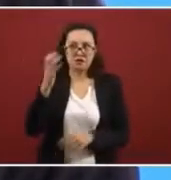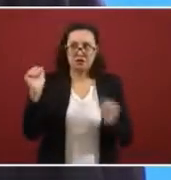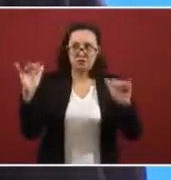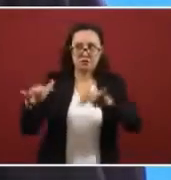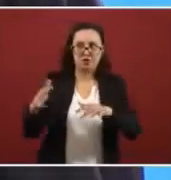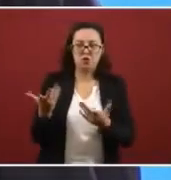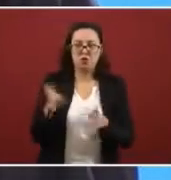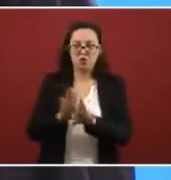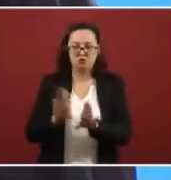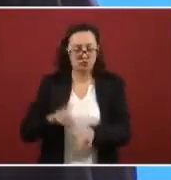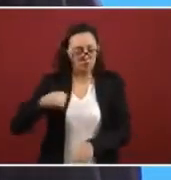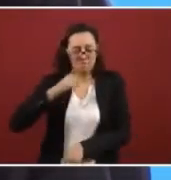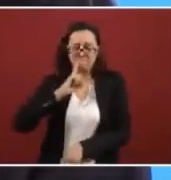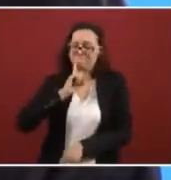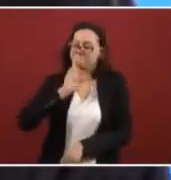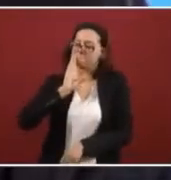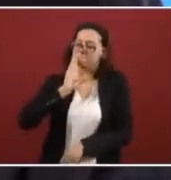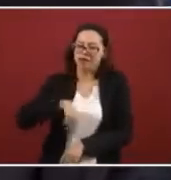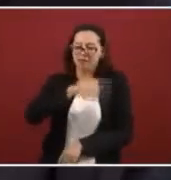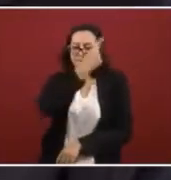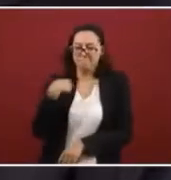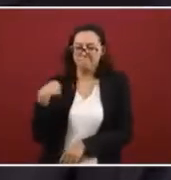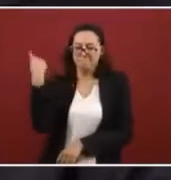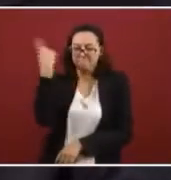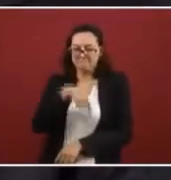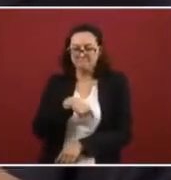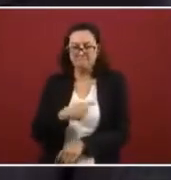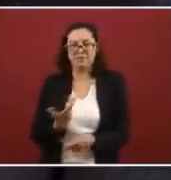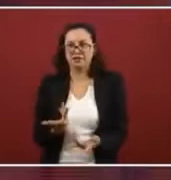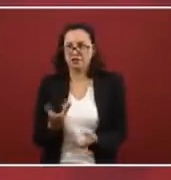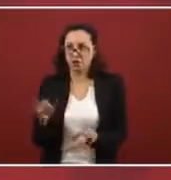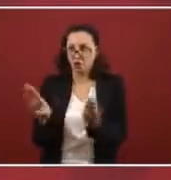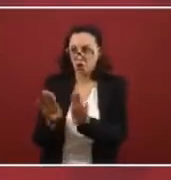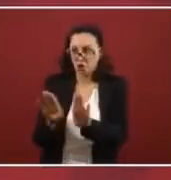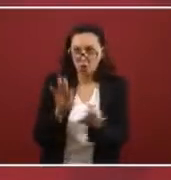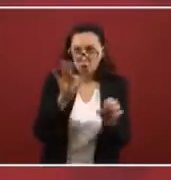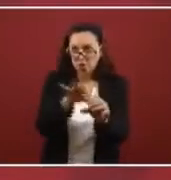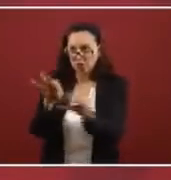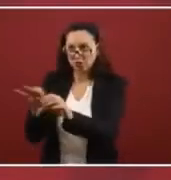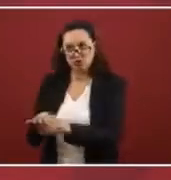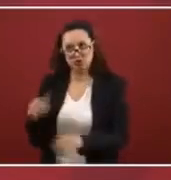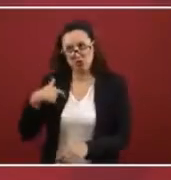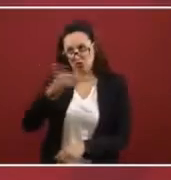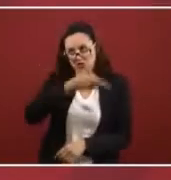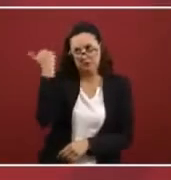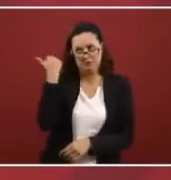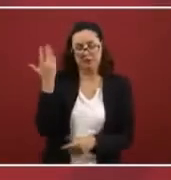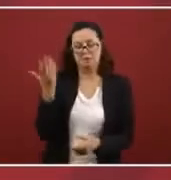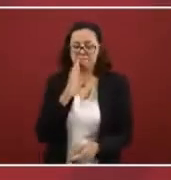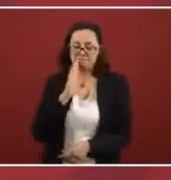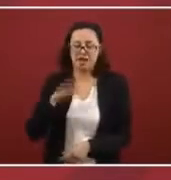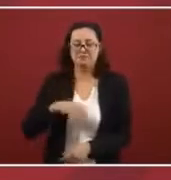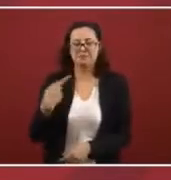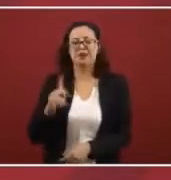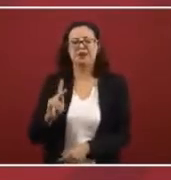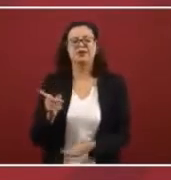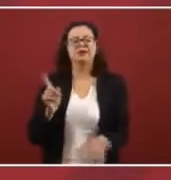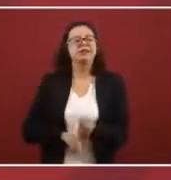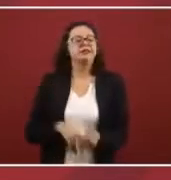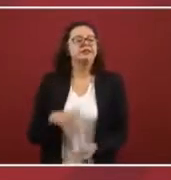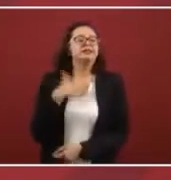look. And that's why I was, and I didn't even know how they voted. Intuyo.